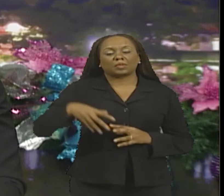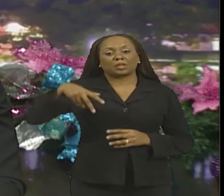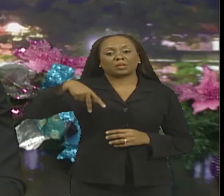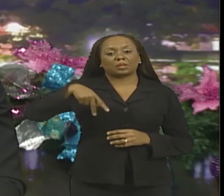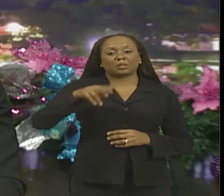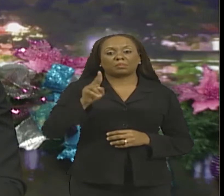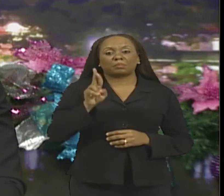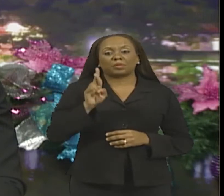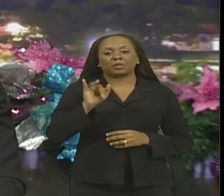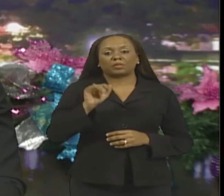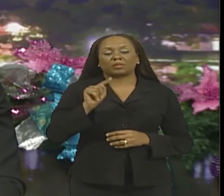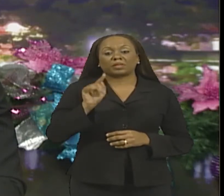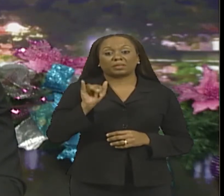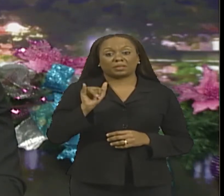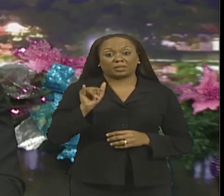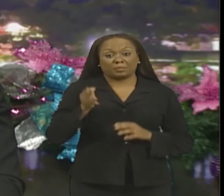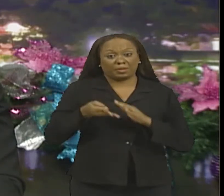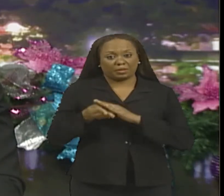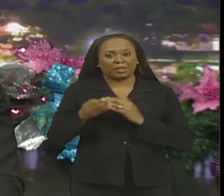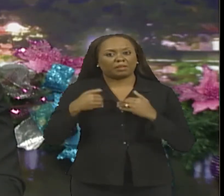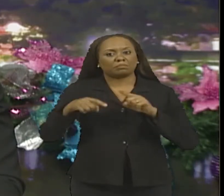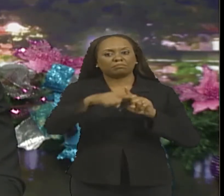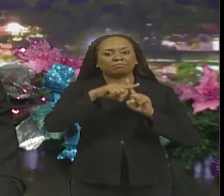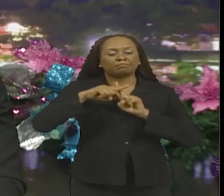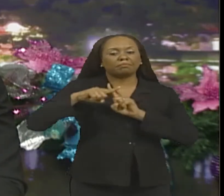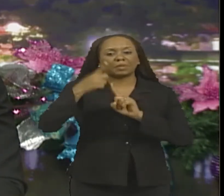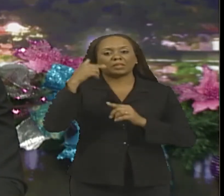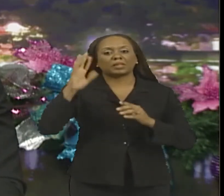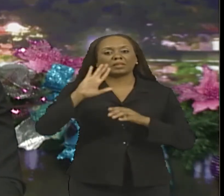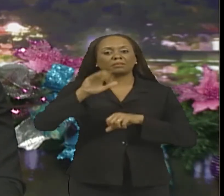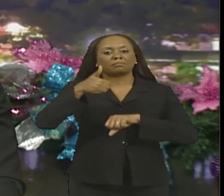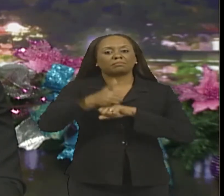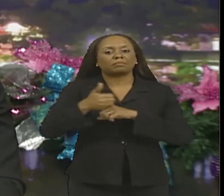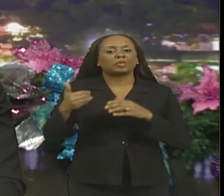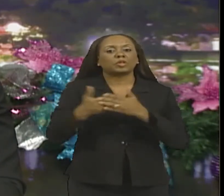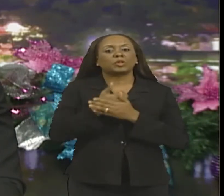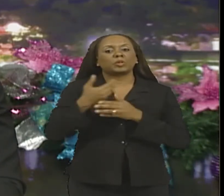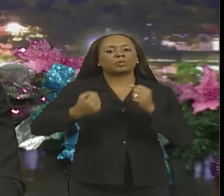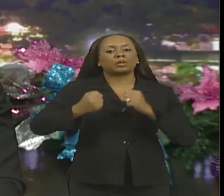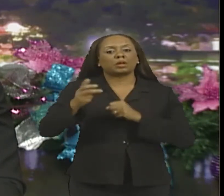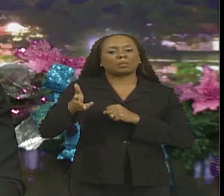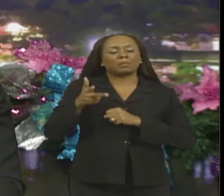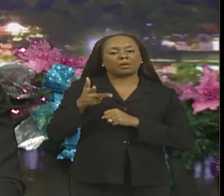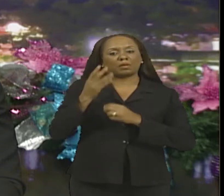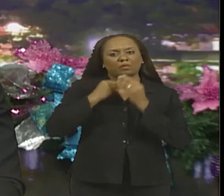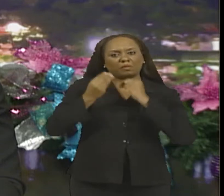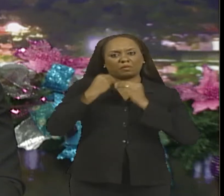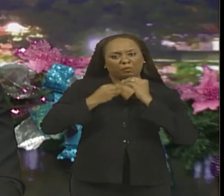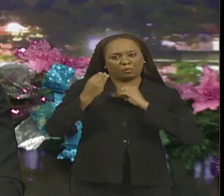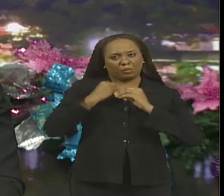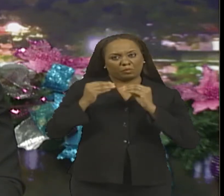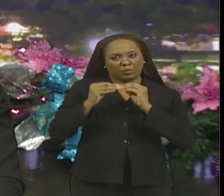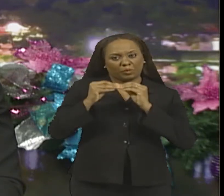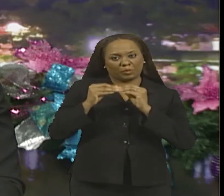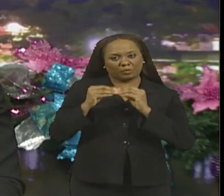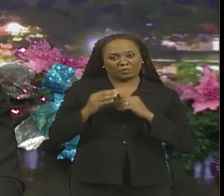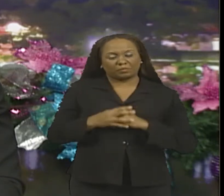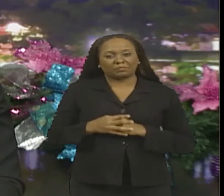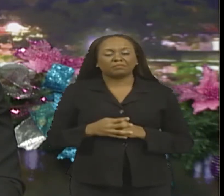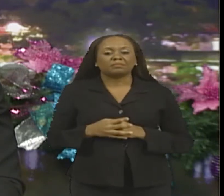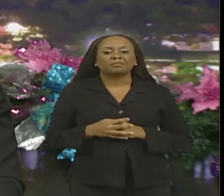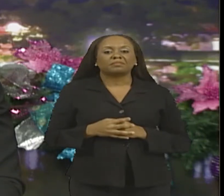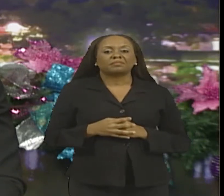Purity Bakeries has been getting positive feedback from customers after establishing a new deli in the car park of its Colomar Rock St.